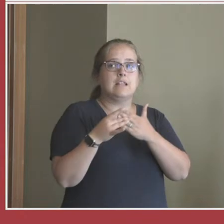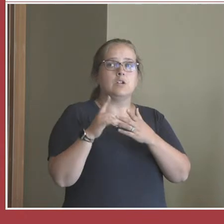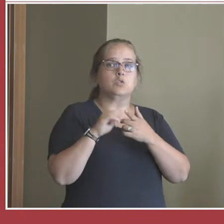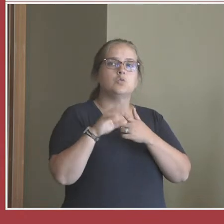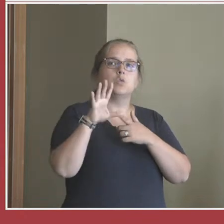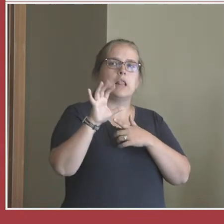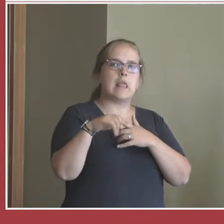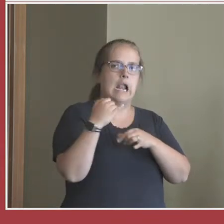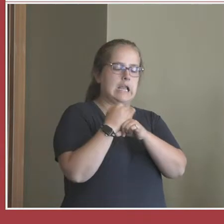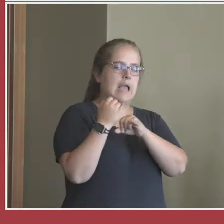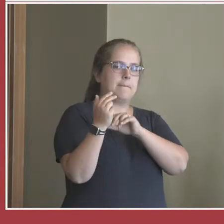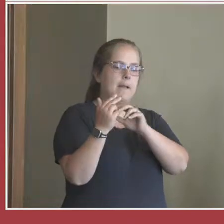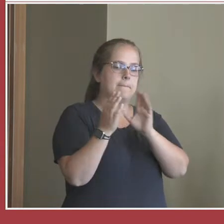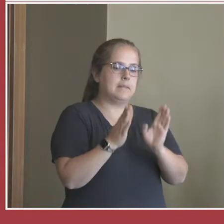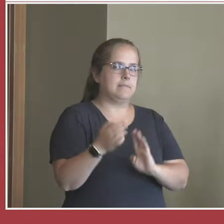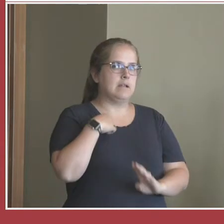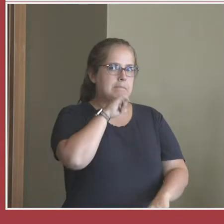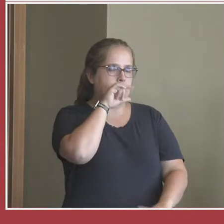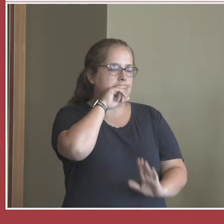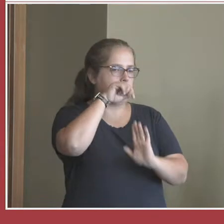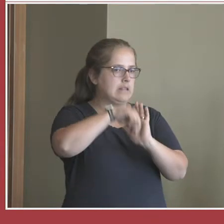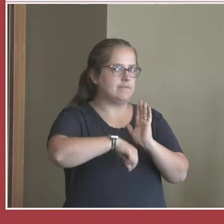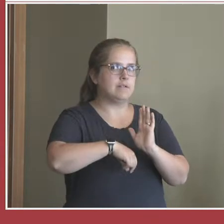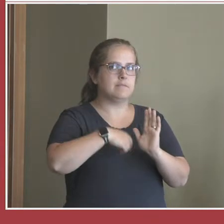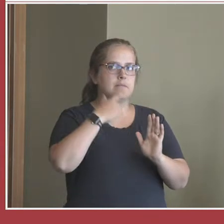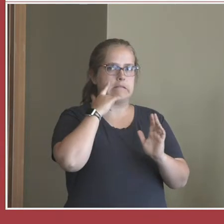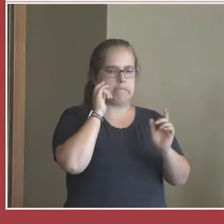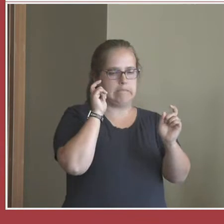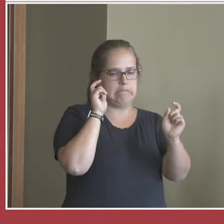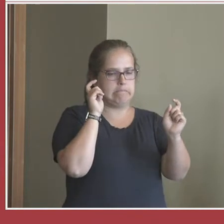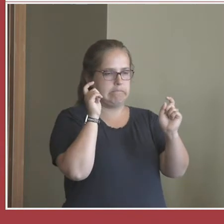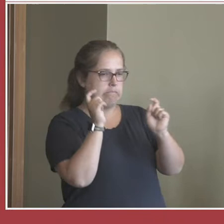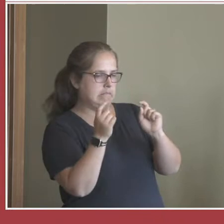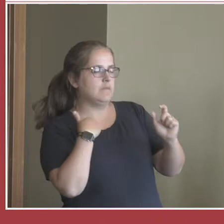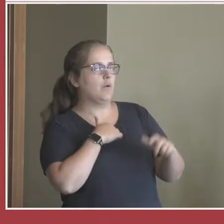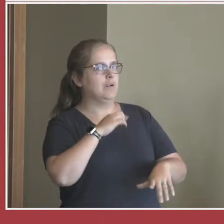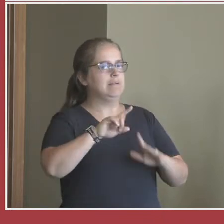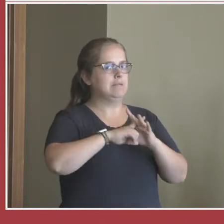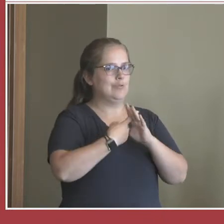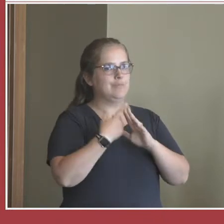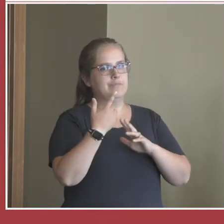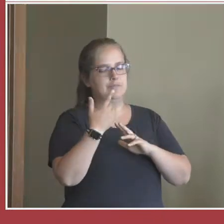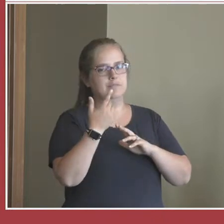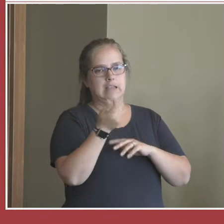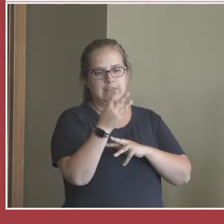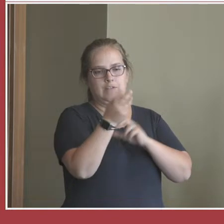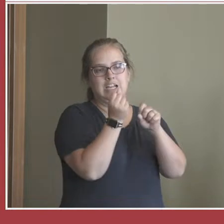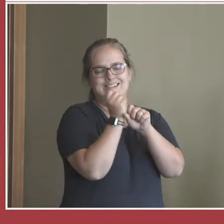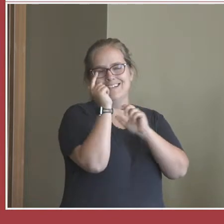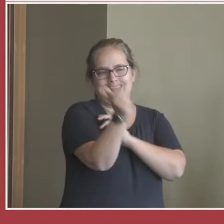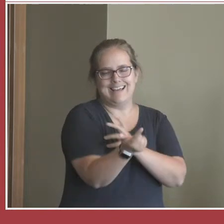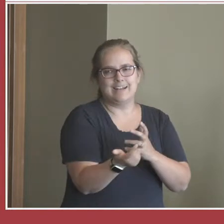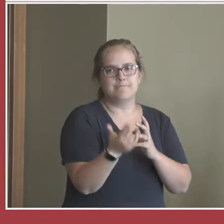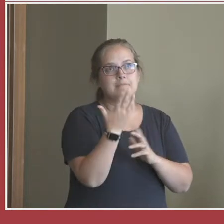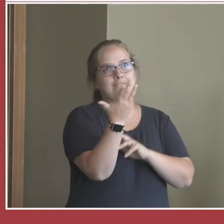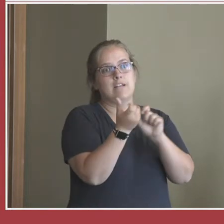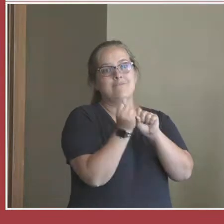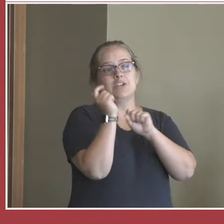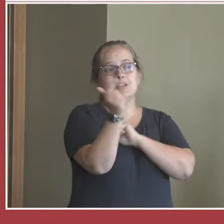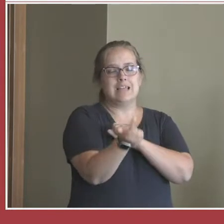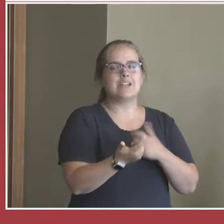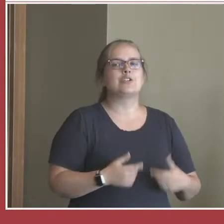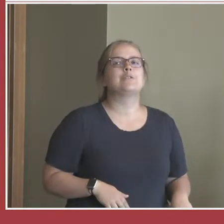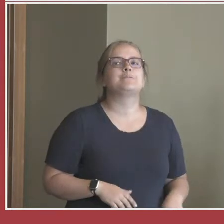this campus plan that I'm not going to spend much time because it's morphed as we began 3 years later, several years later, actually 5 years later.